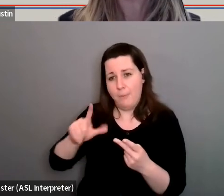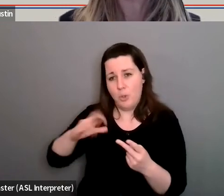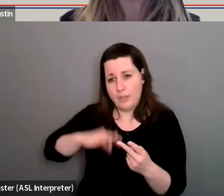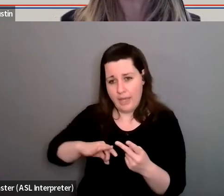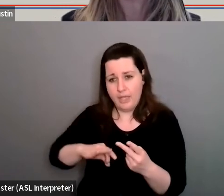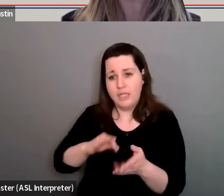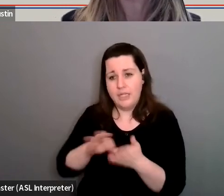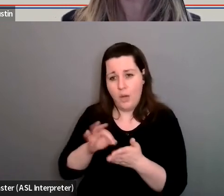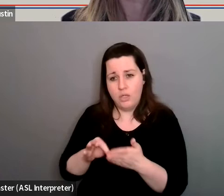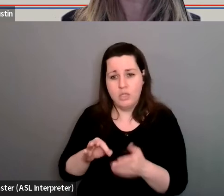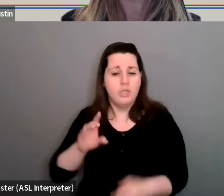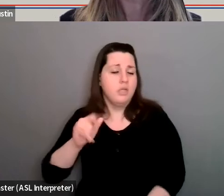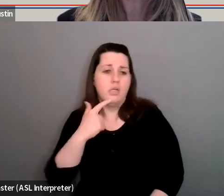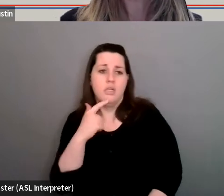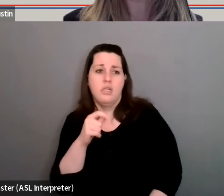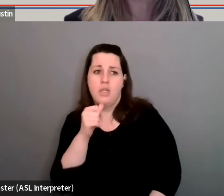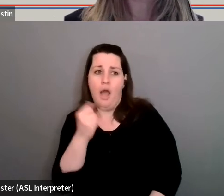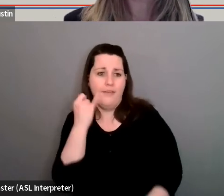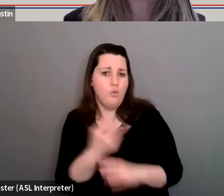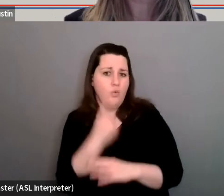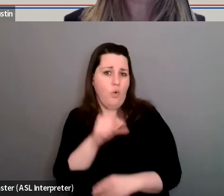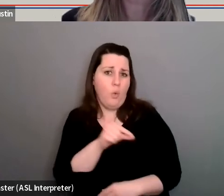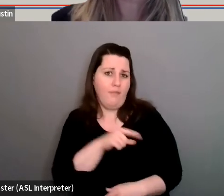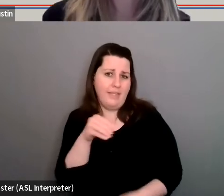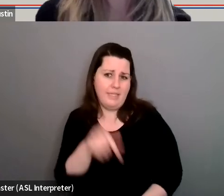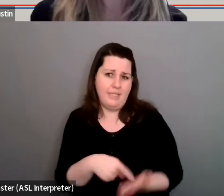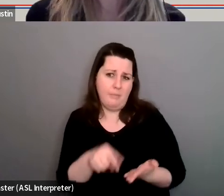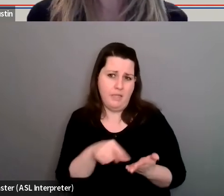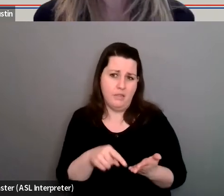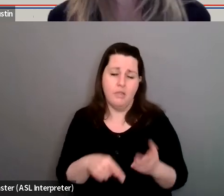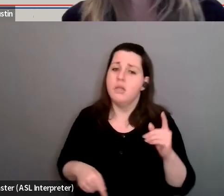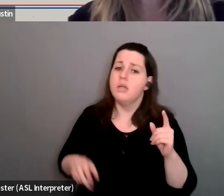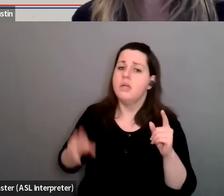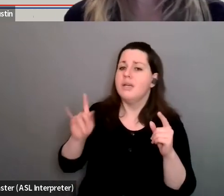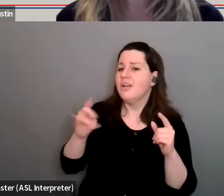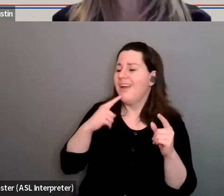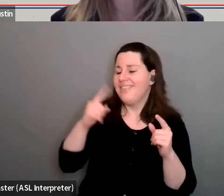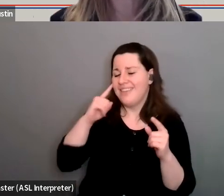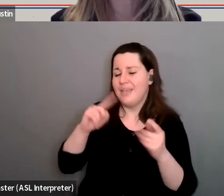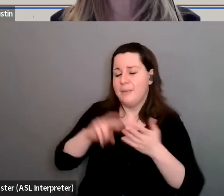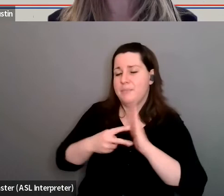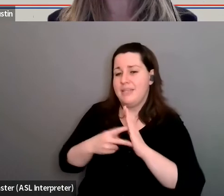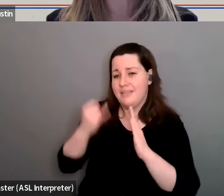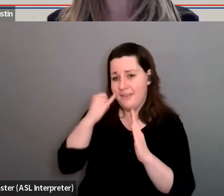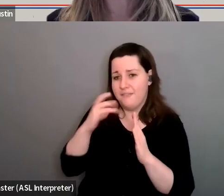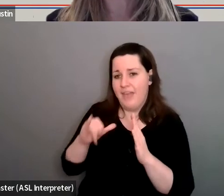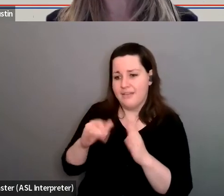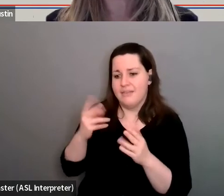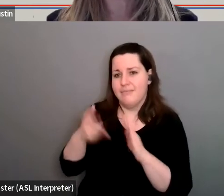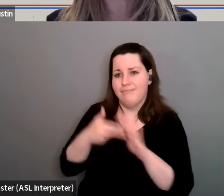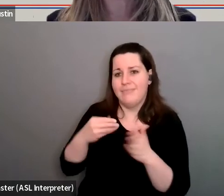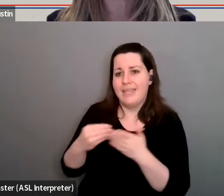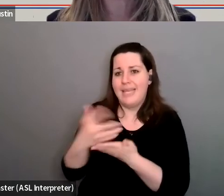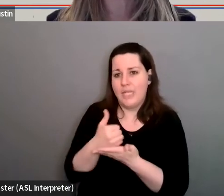for a qualified expense, under my understanding. No, I think that's a question about whether or not it's considered income for SSI,